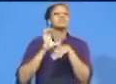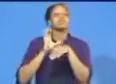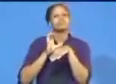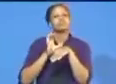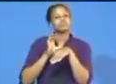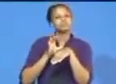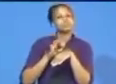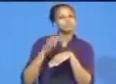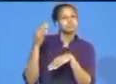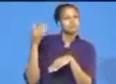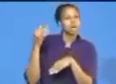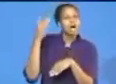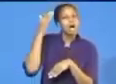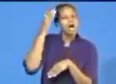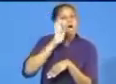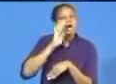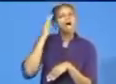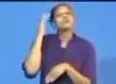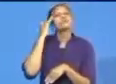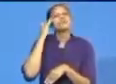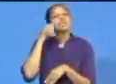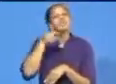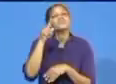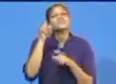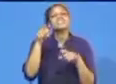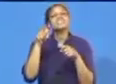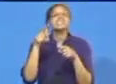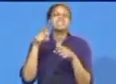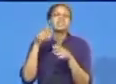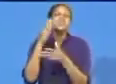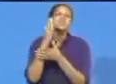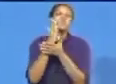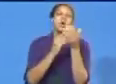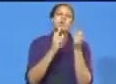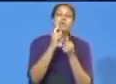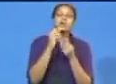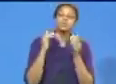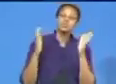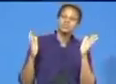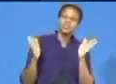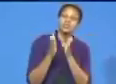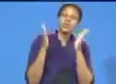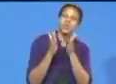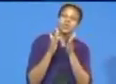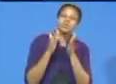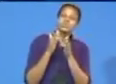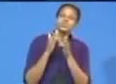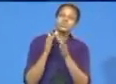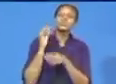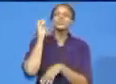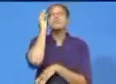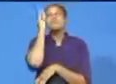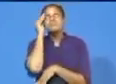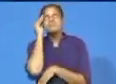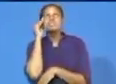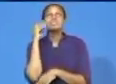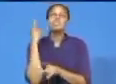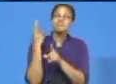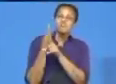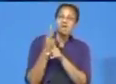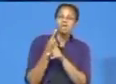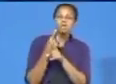knows you need somebody to help you reason aright. When your pride gets in the